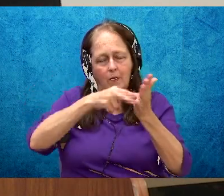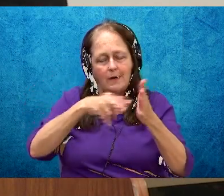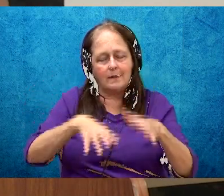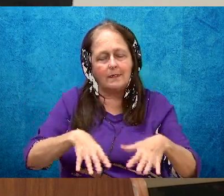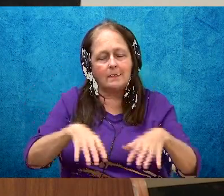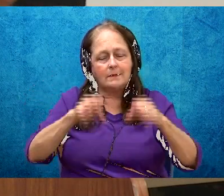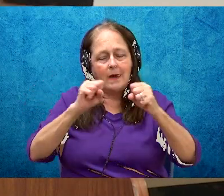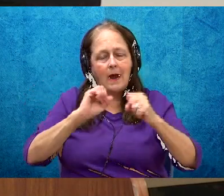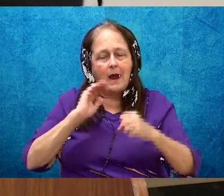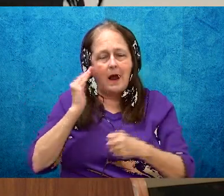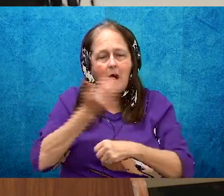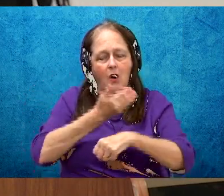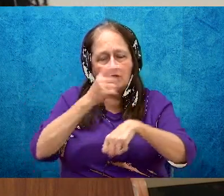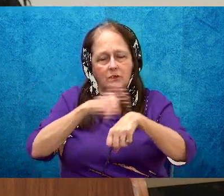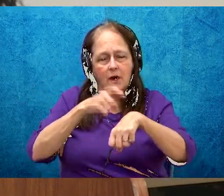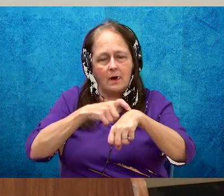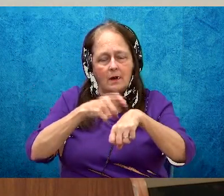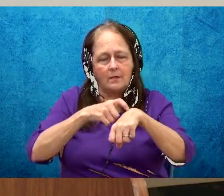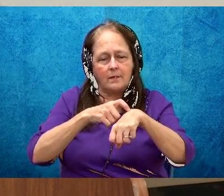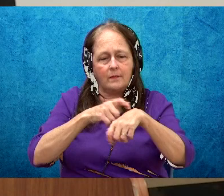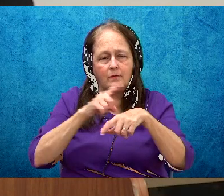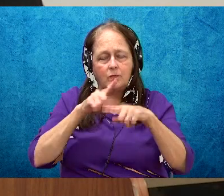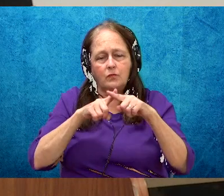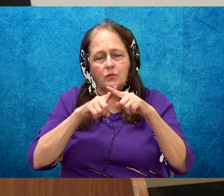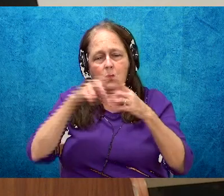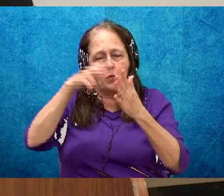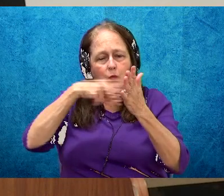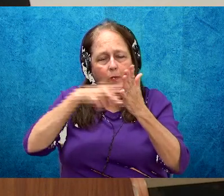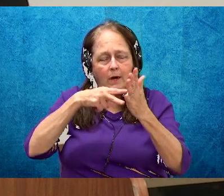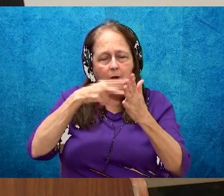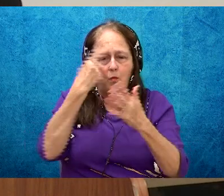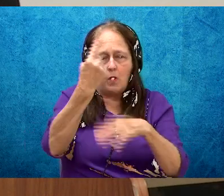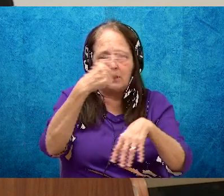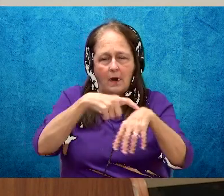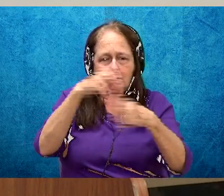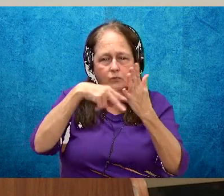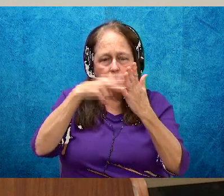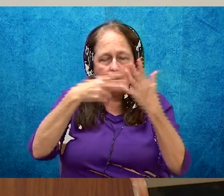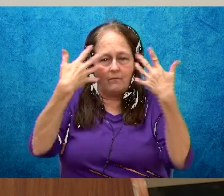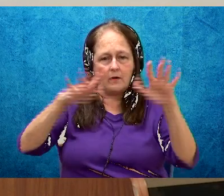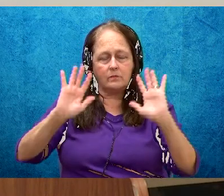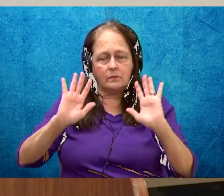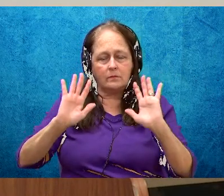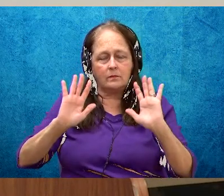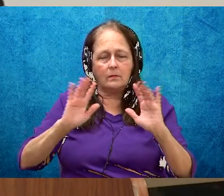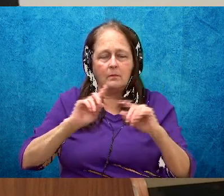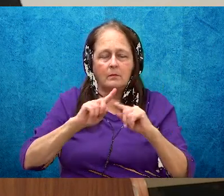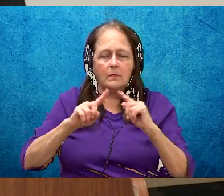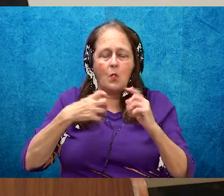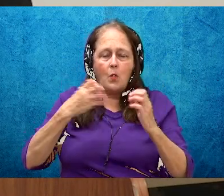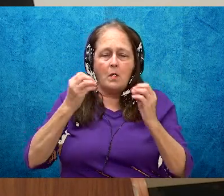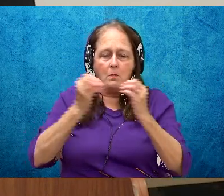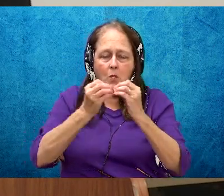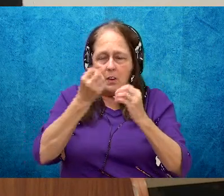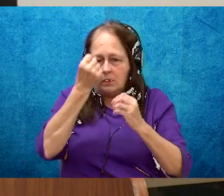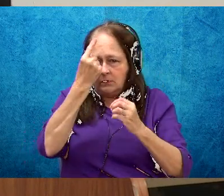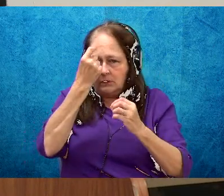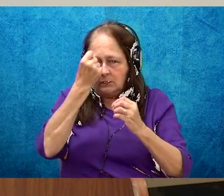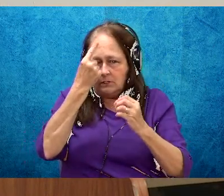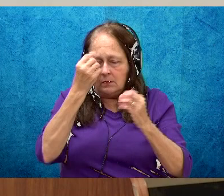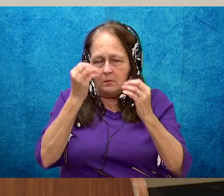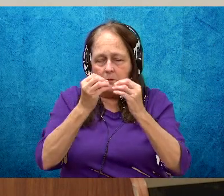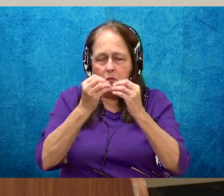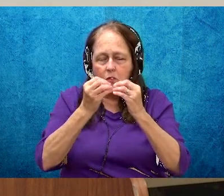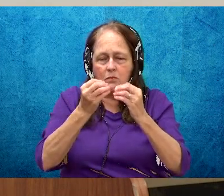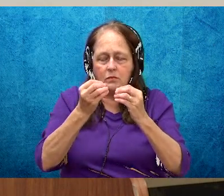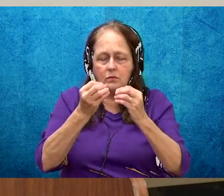time. It's not okay to just simply dig in and read all of that at one time. We want to break it down for a deeper understanding. And in order